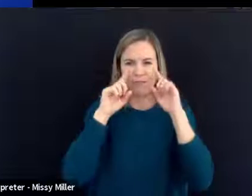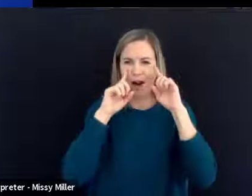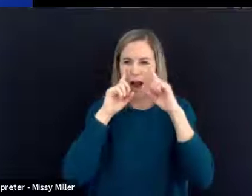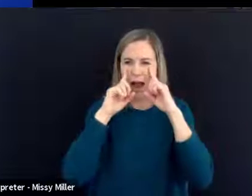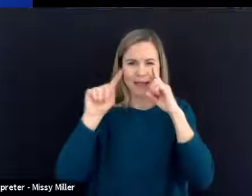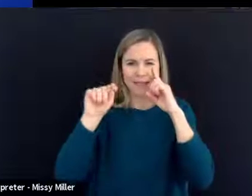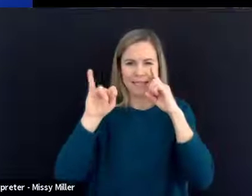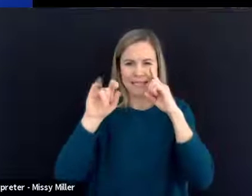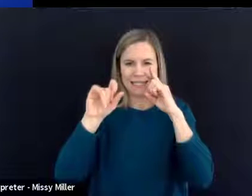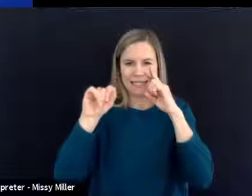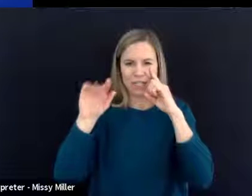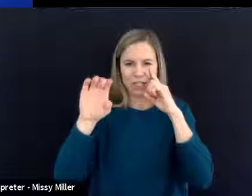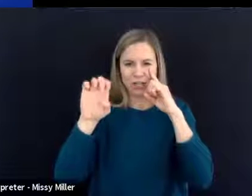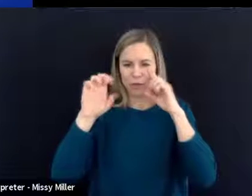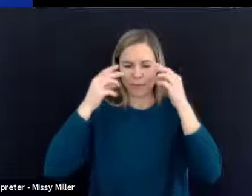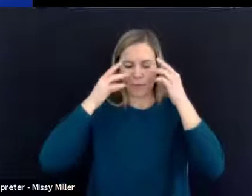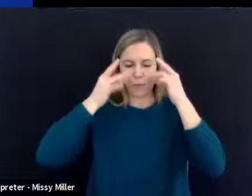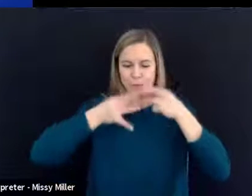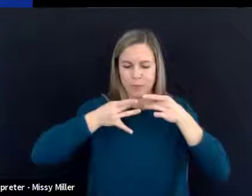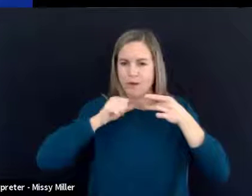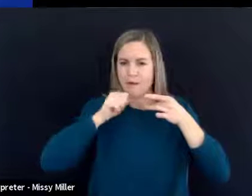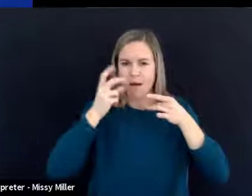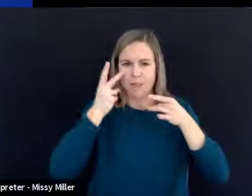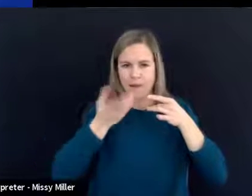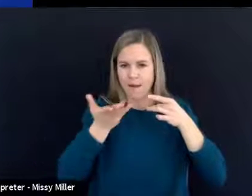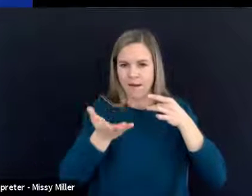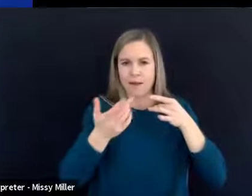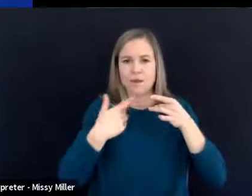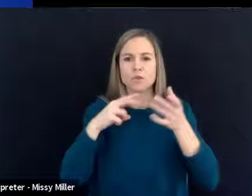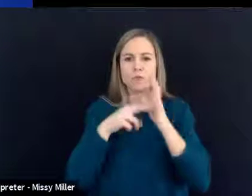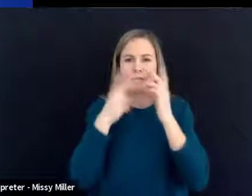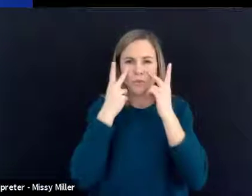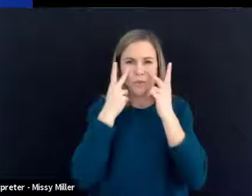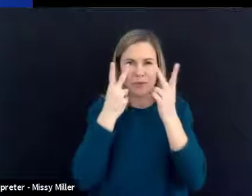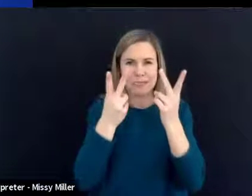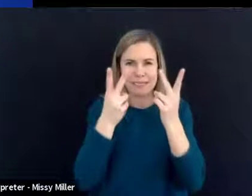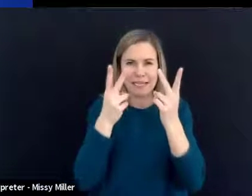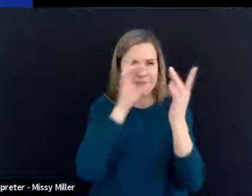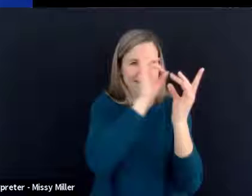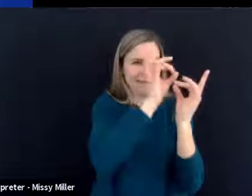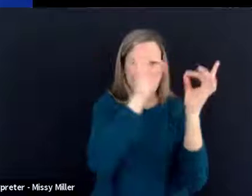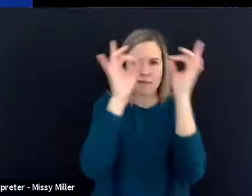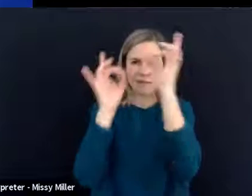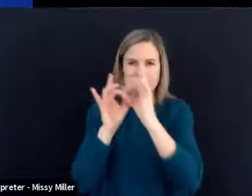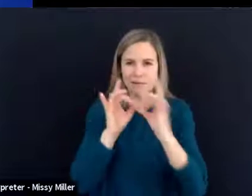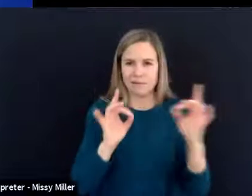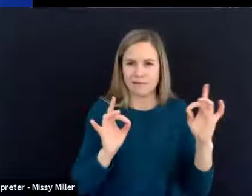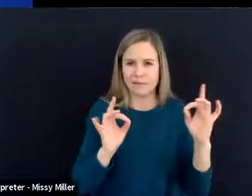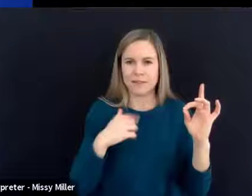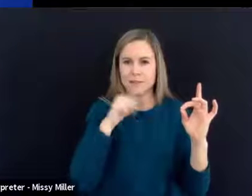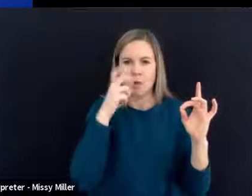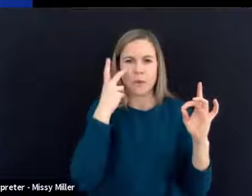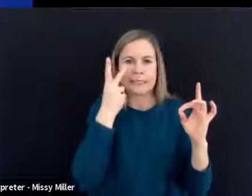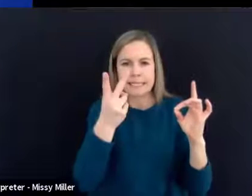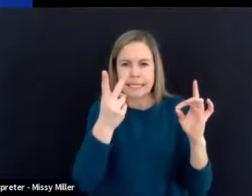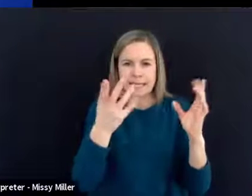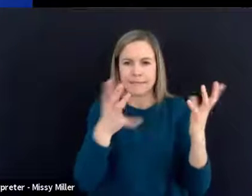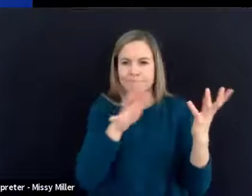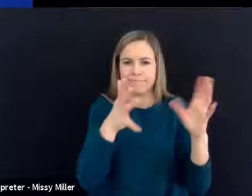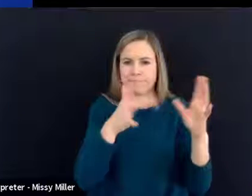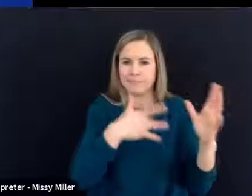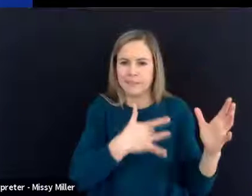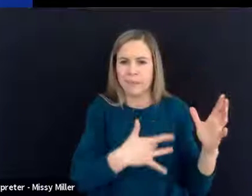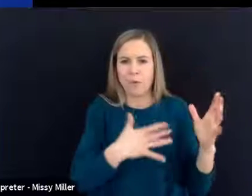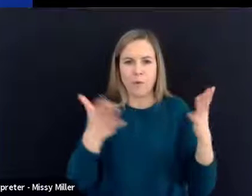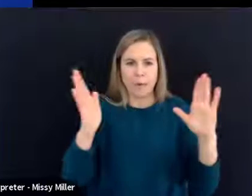keyhole in the vision of the child with CHARGE. And you'll be able to, in a future slide, see that in a photograph that we